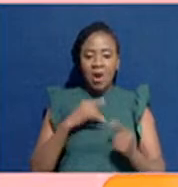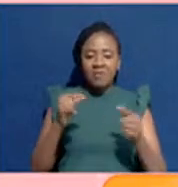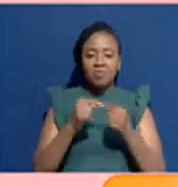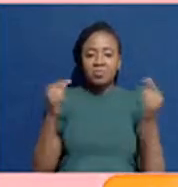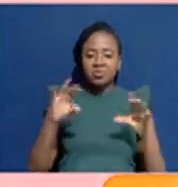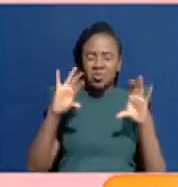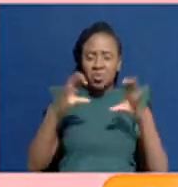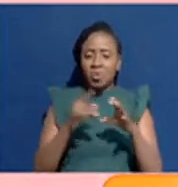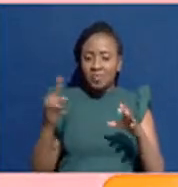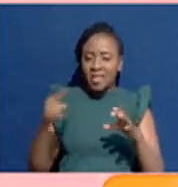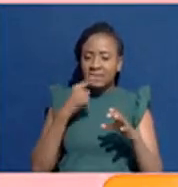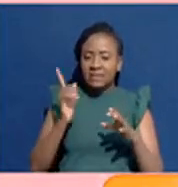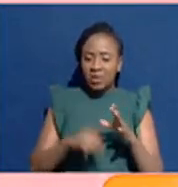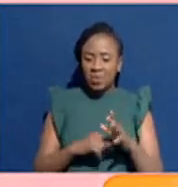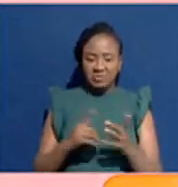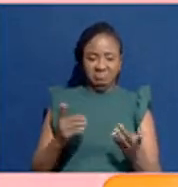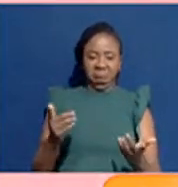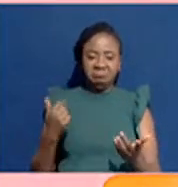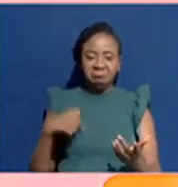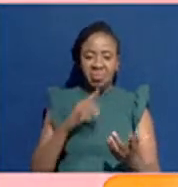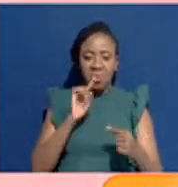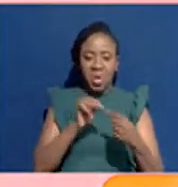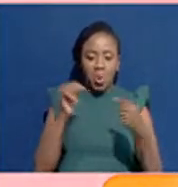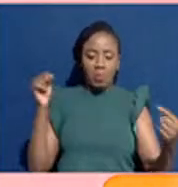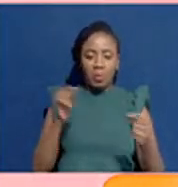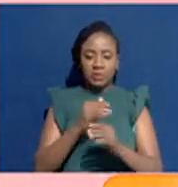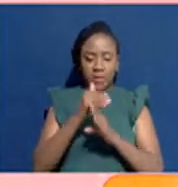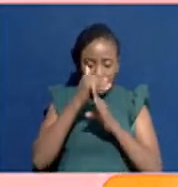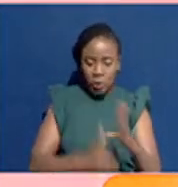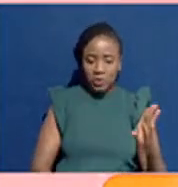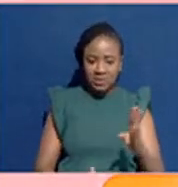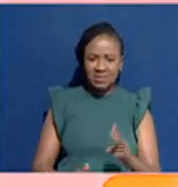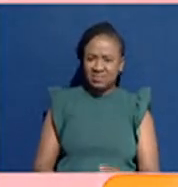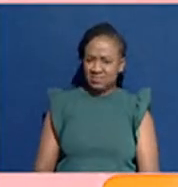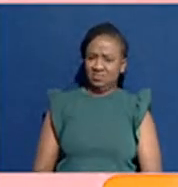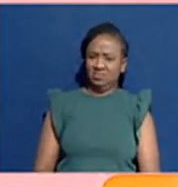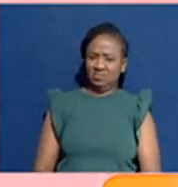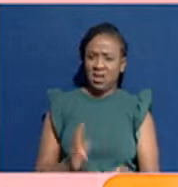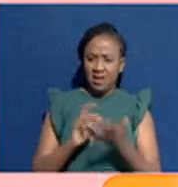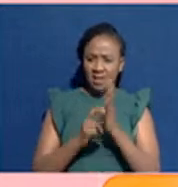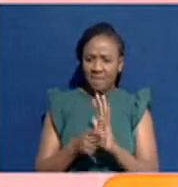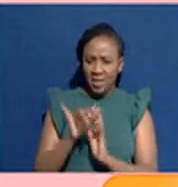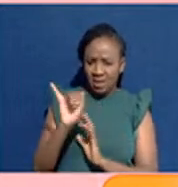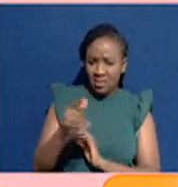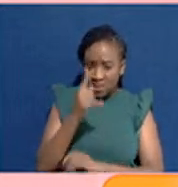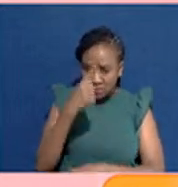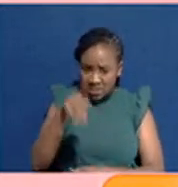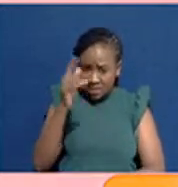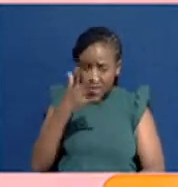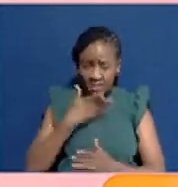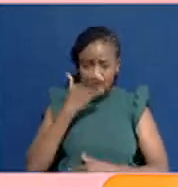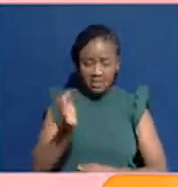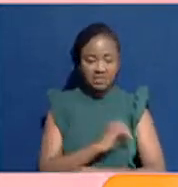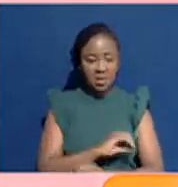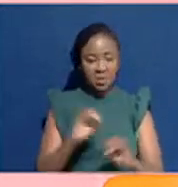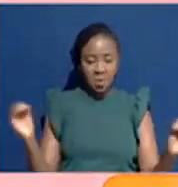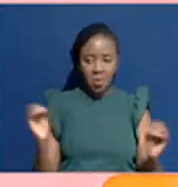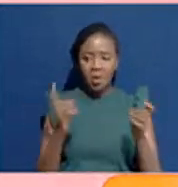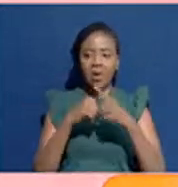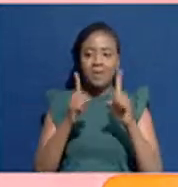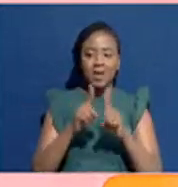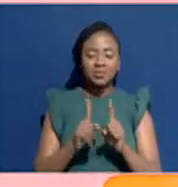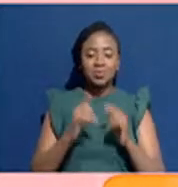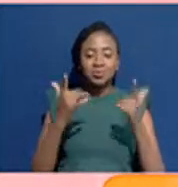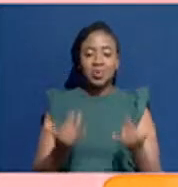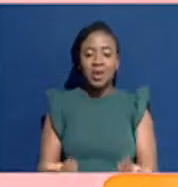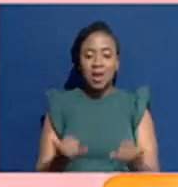says we are going to reject it wholesome. Is that an answer, Sam? It is not an answer. Now, if the cost of living,